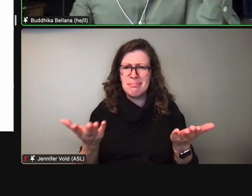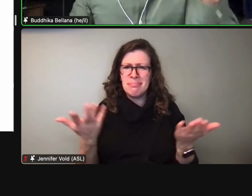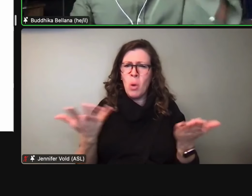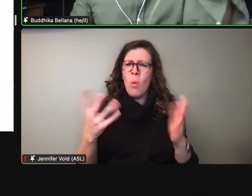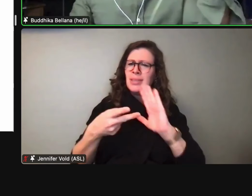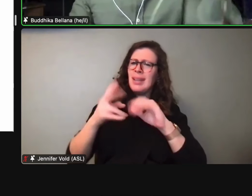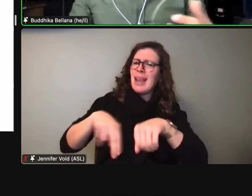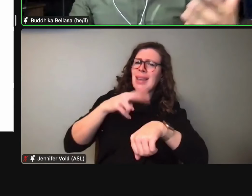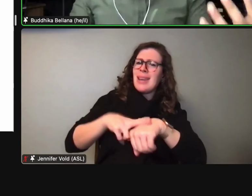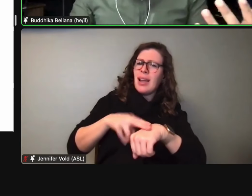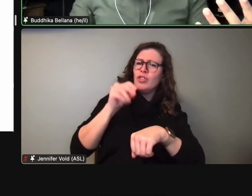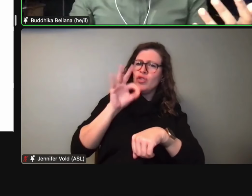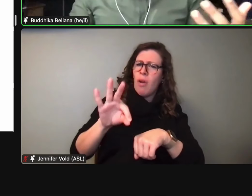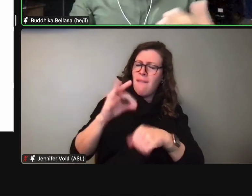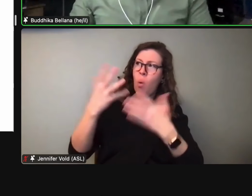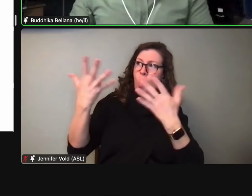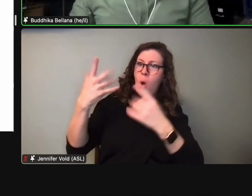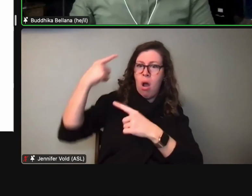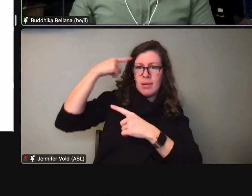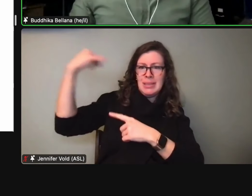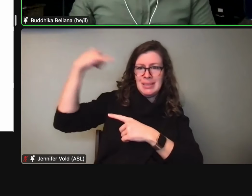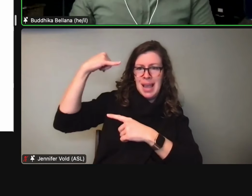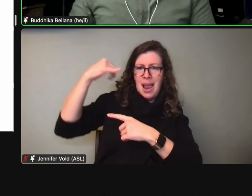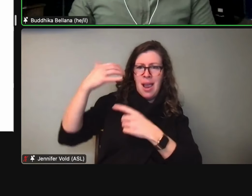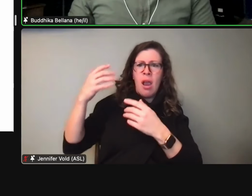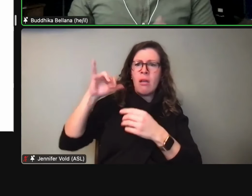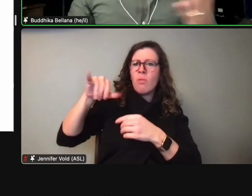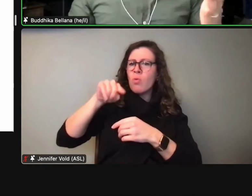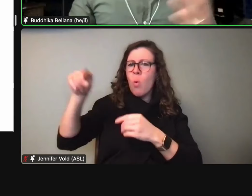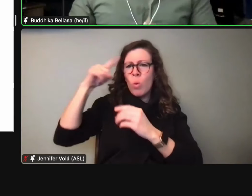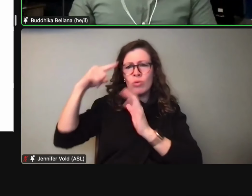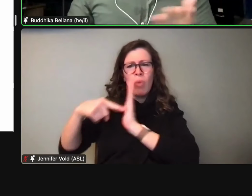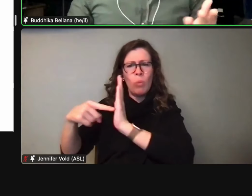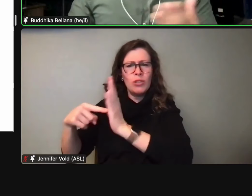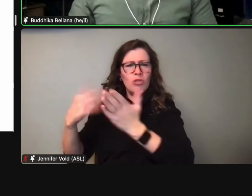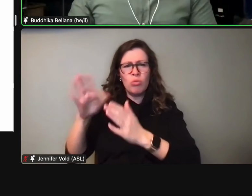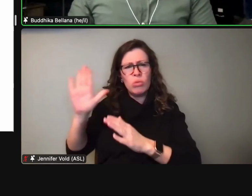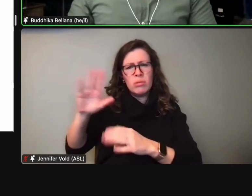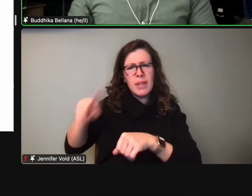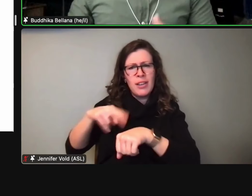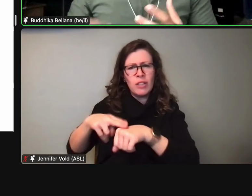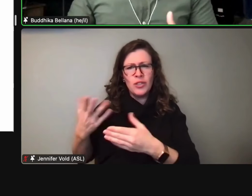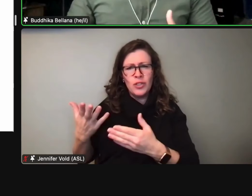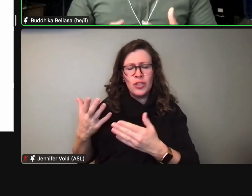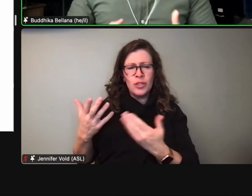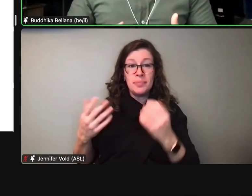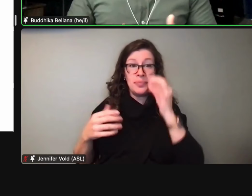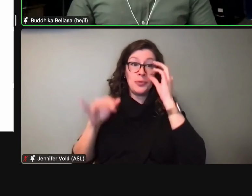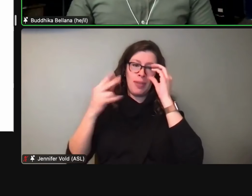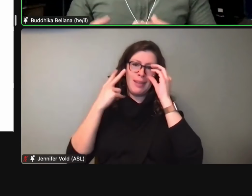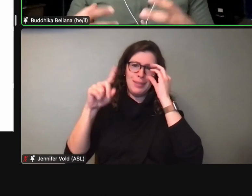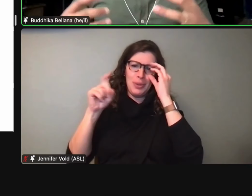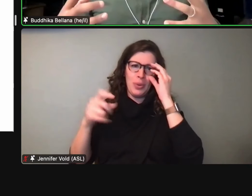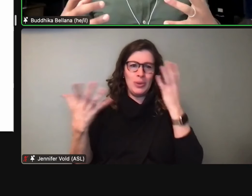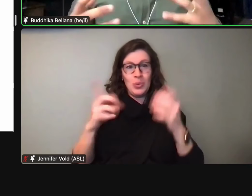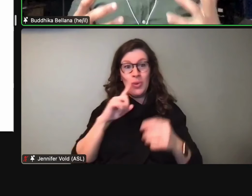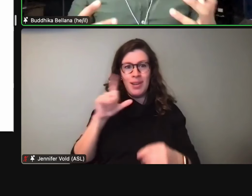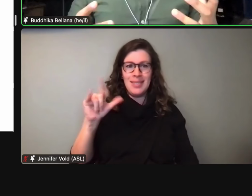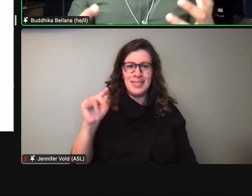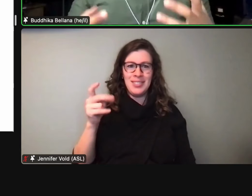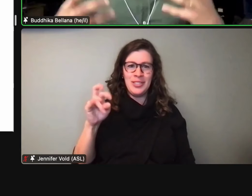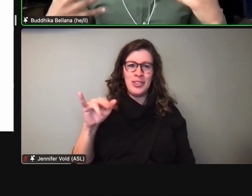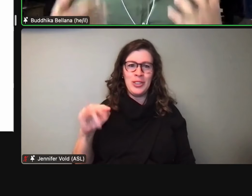the representations that are persisting in mind? And that's the question. And what I'm going to show you here is